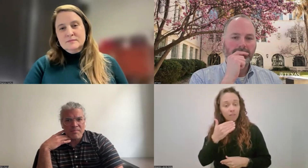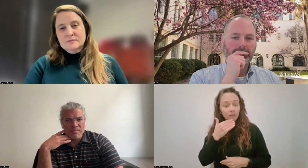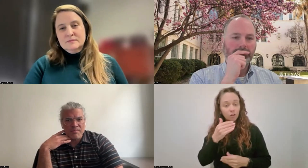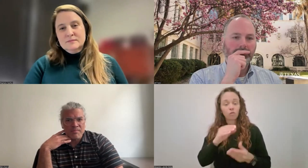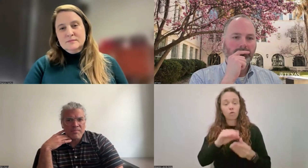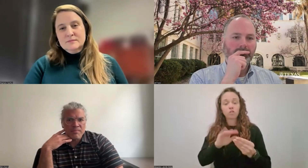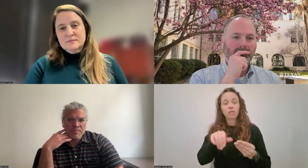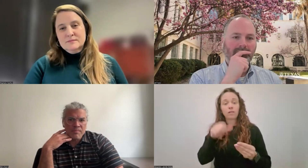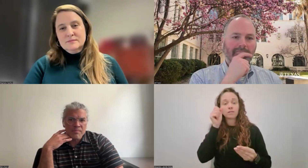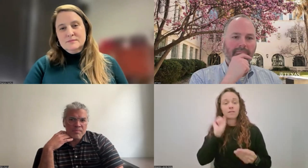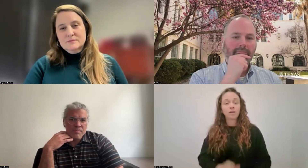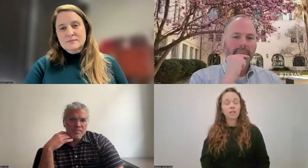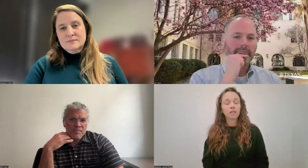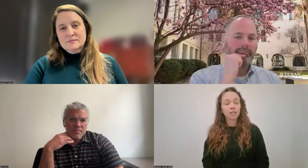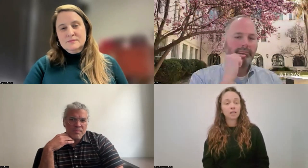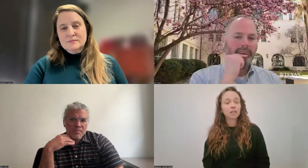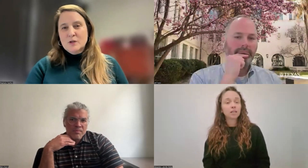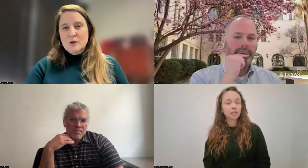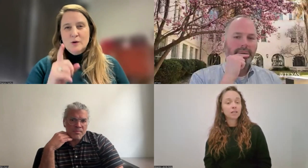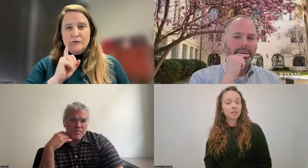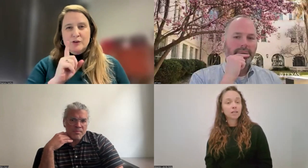Stephanie.